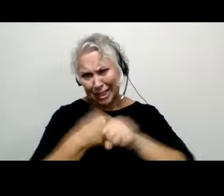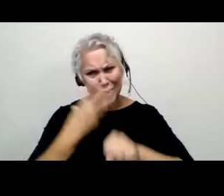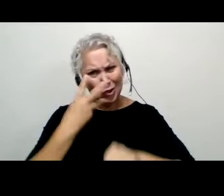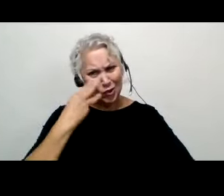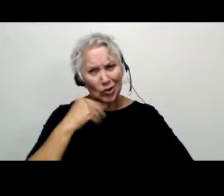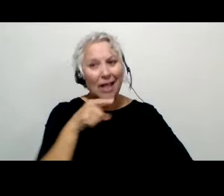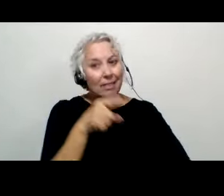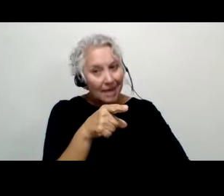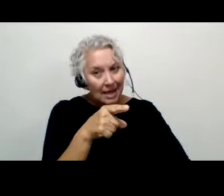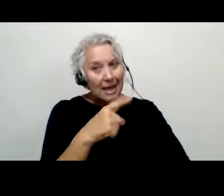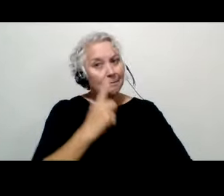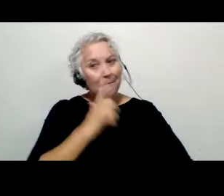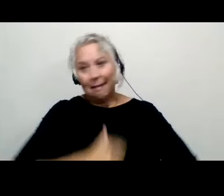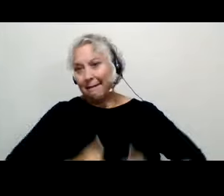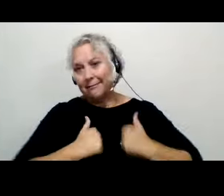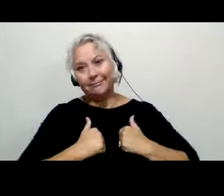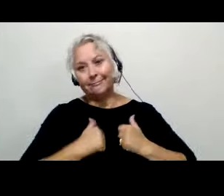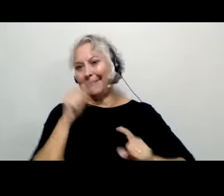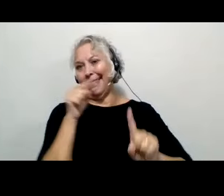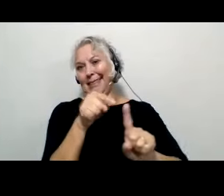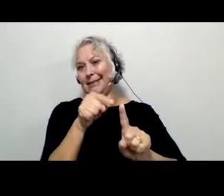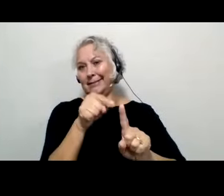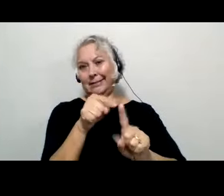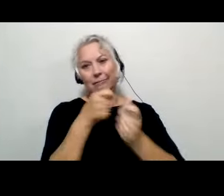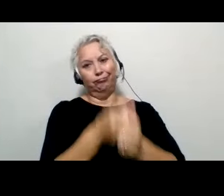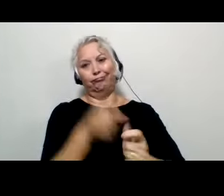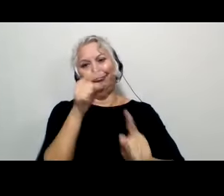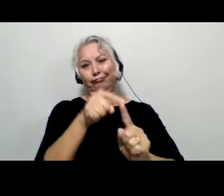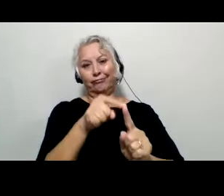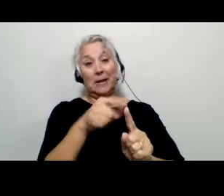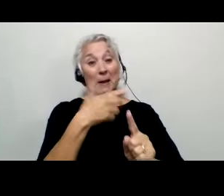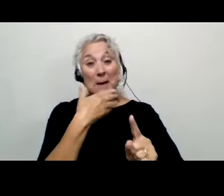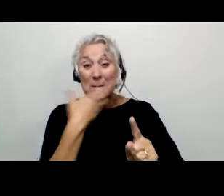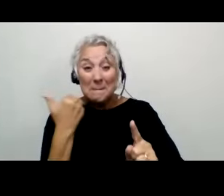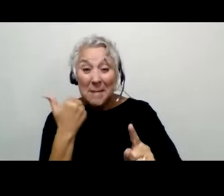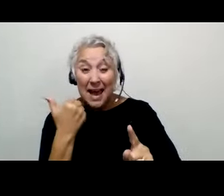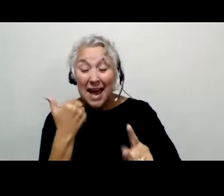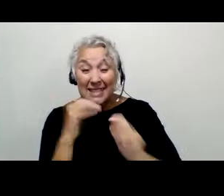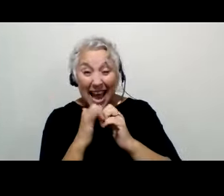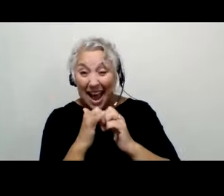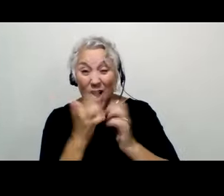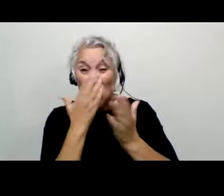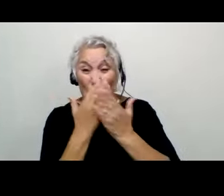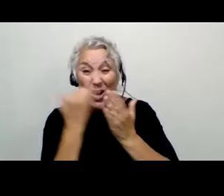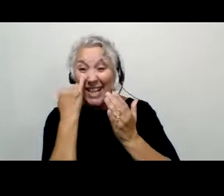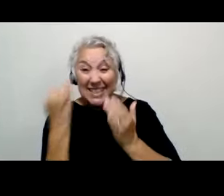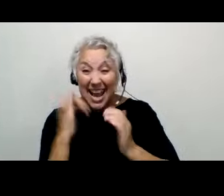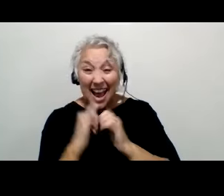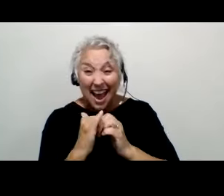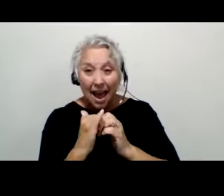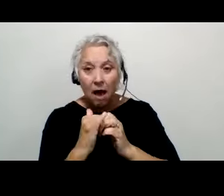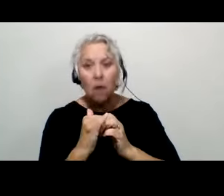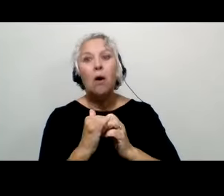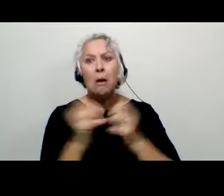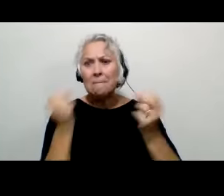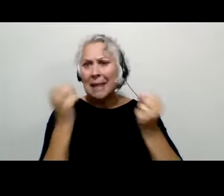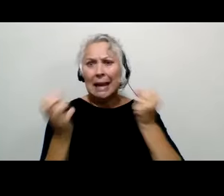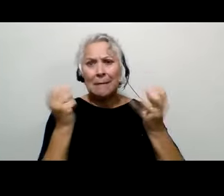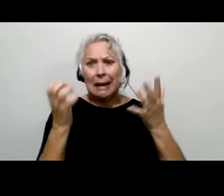is the way I lived my life. So this makes perfect sense. The best way to have a good idea is to have a lot of